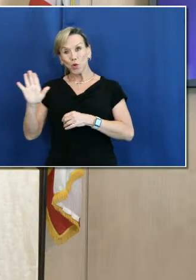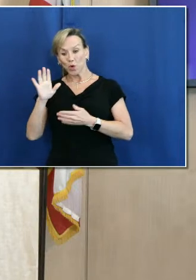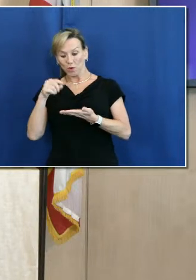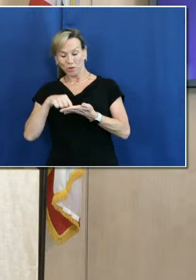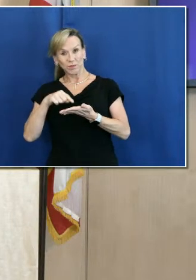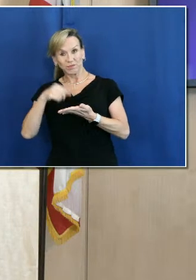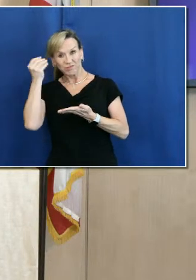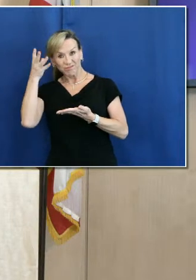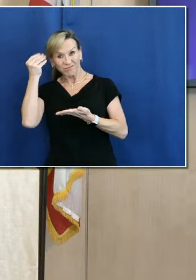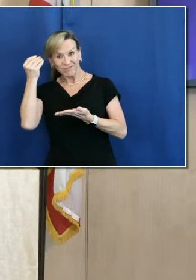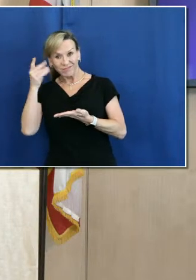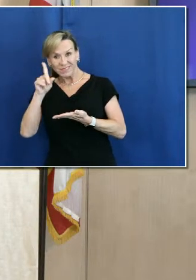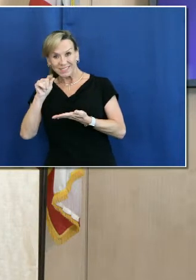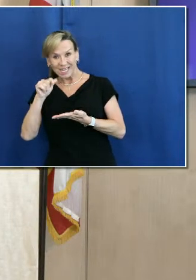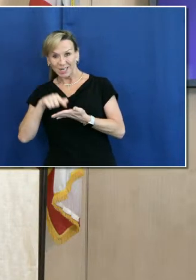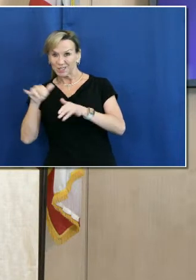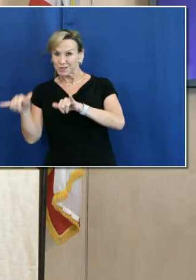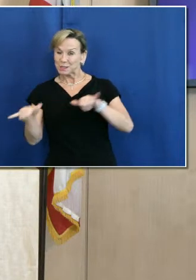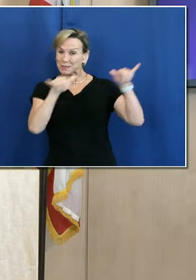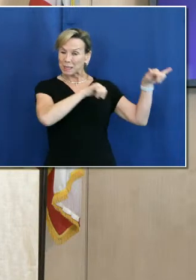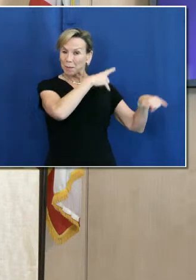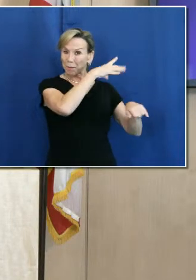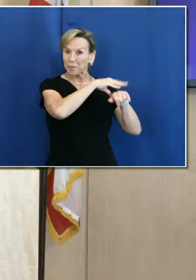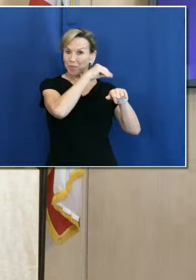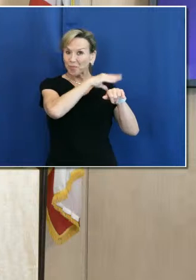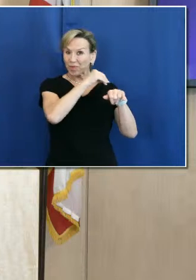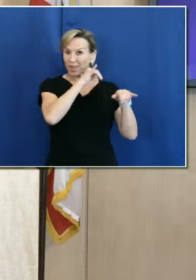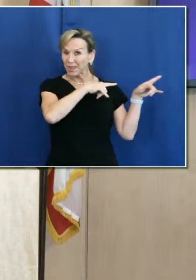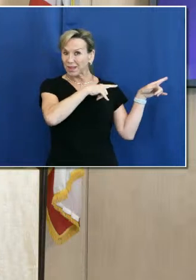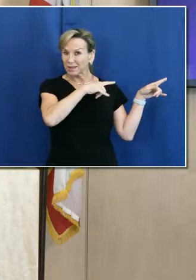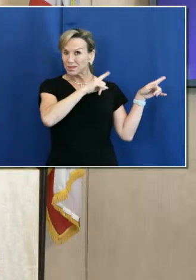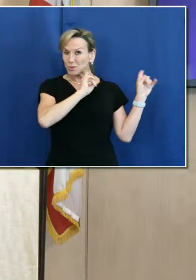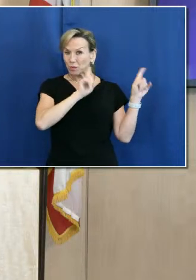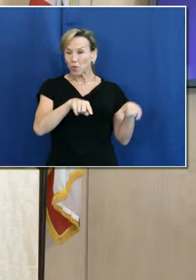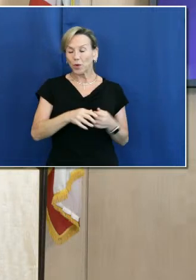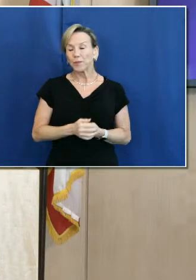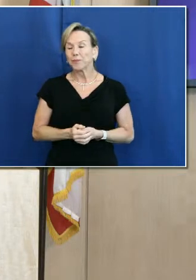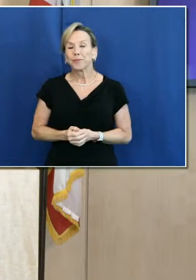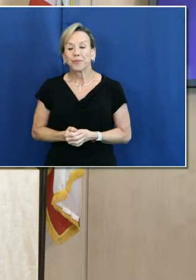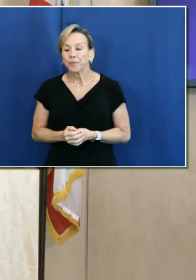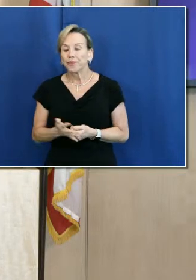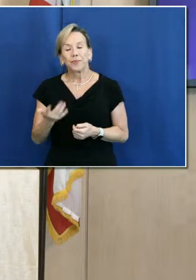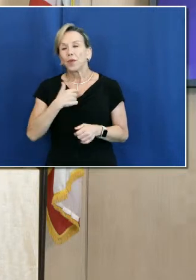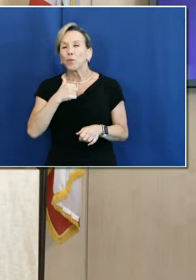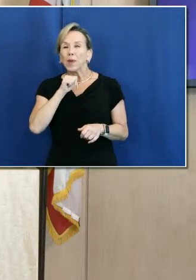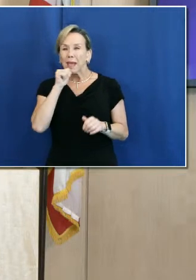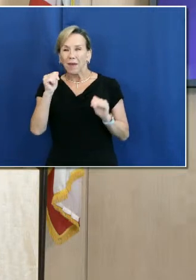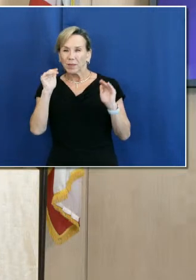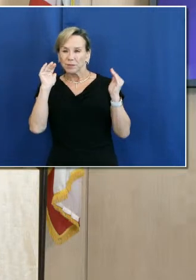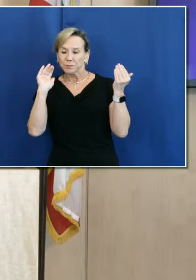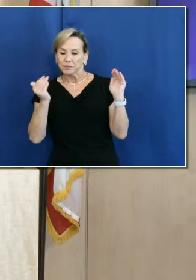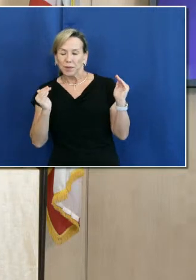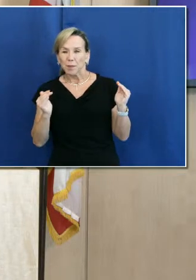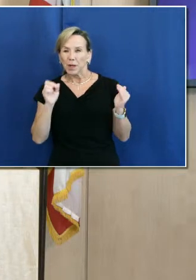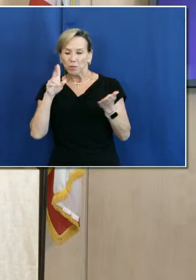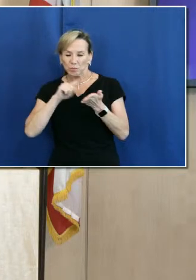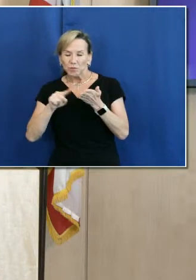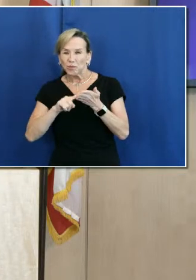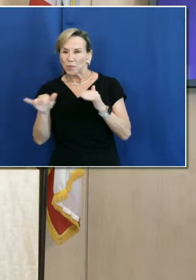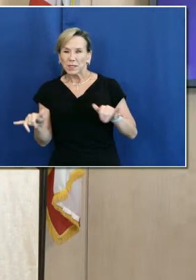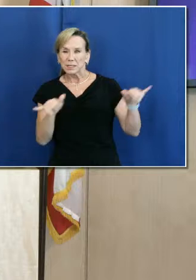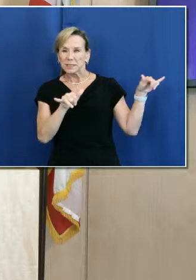not analyzed the data to the same level that this study, but there are other studies that